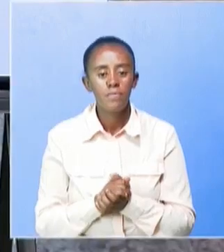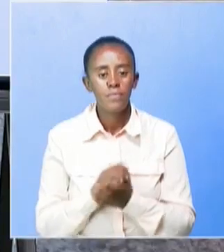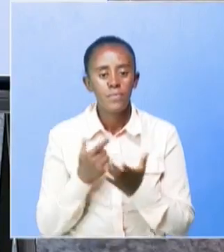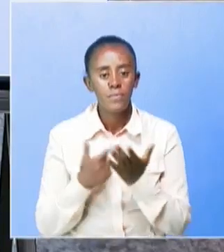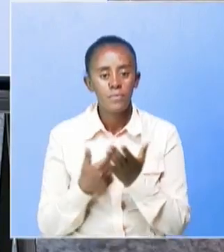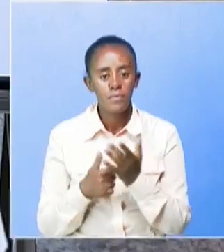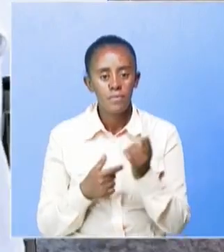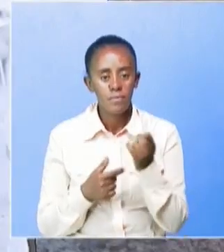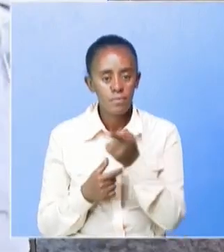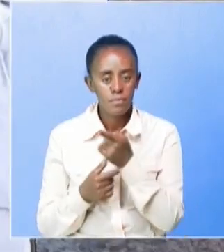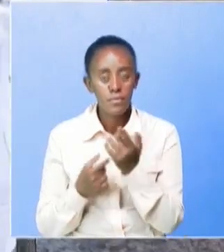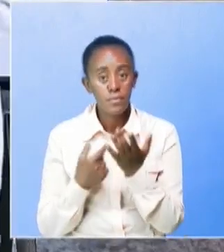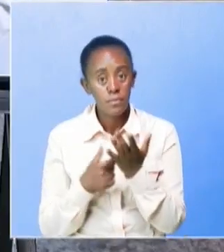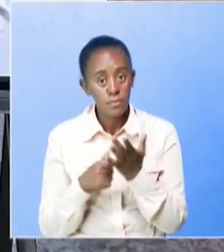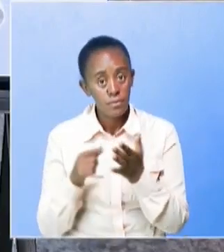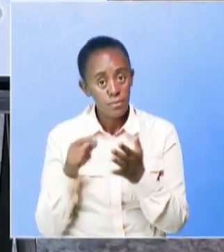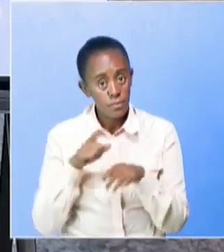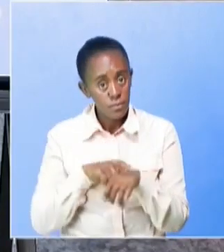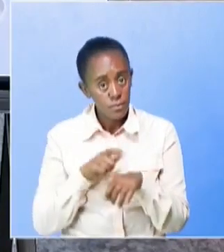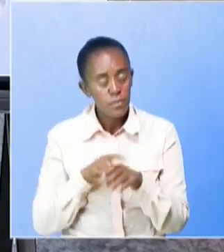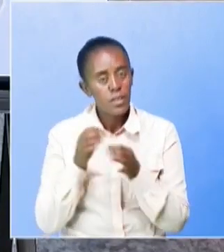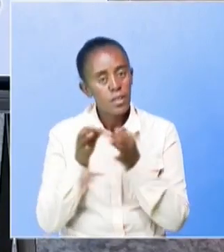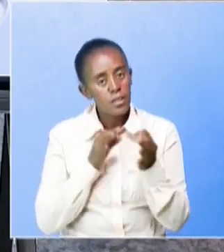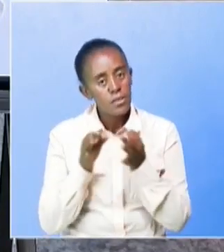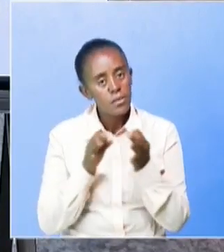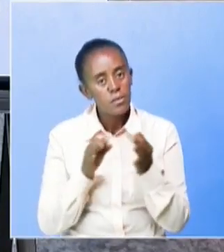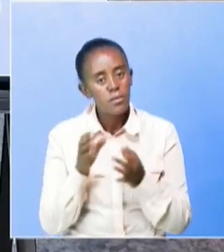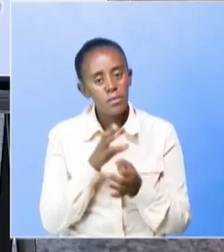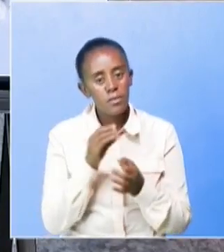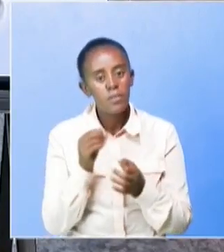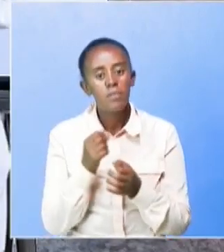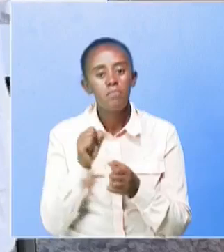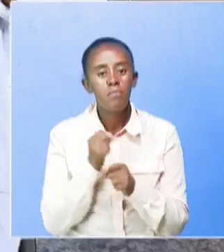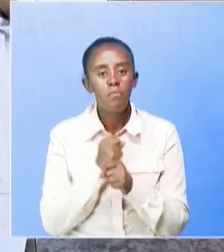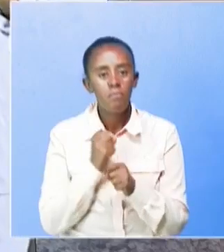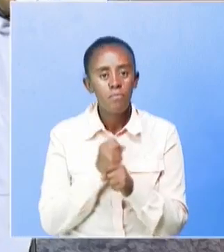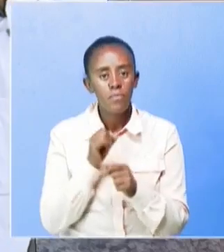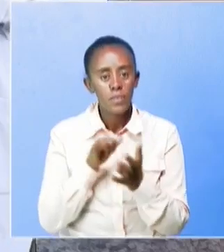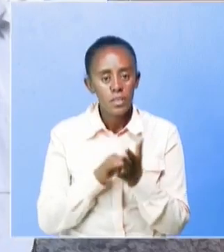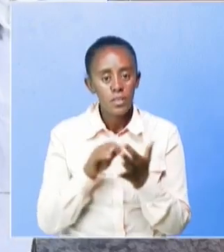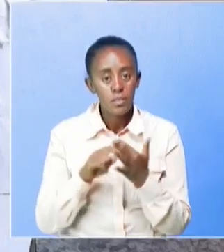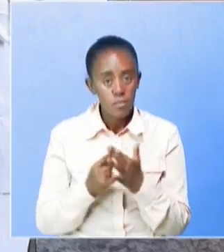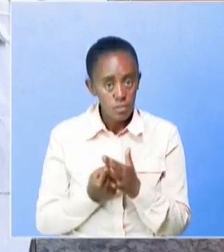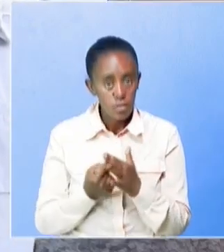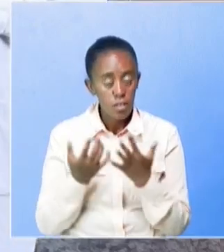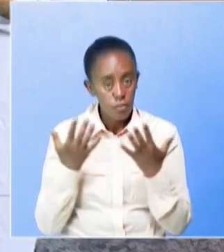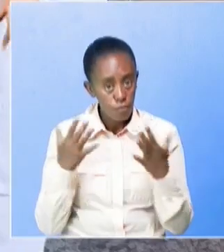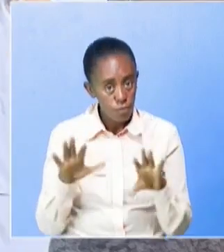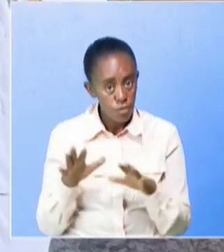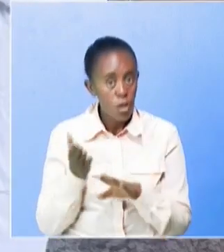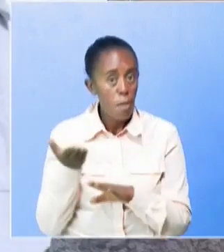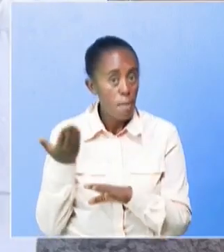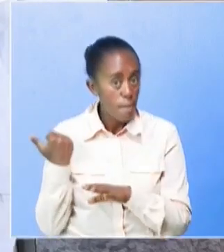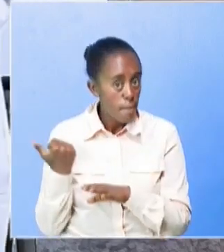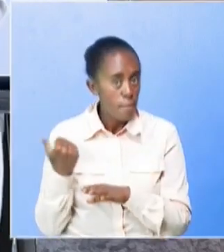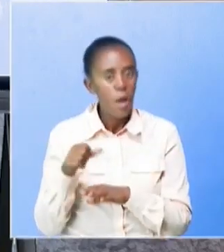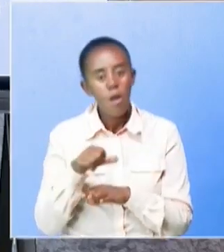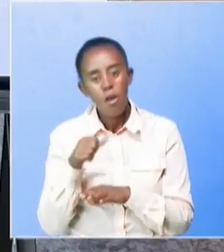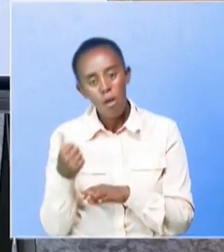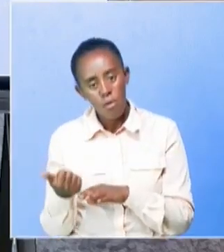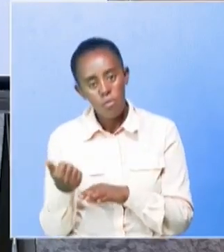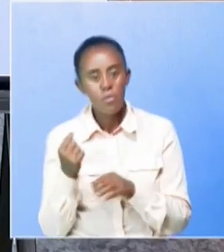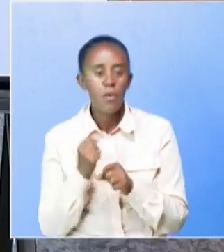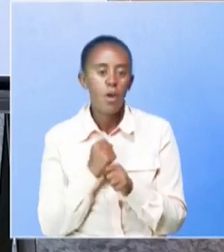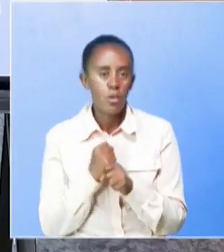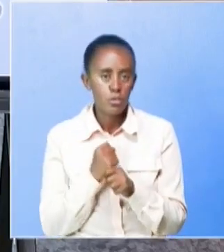This tense explains an action that started and finished before another